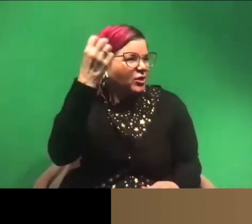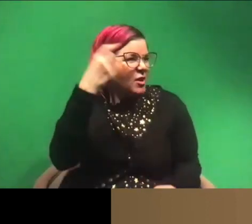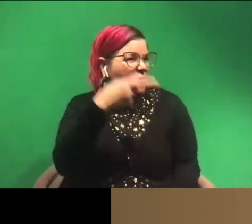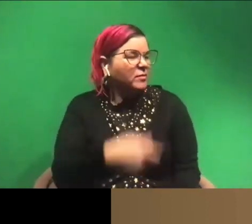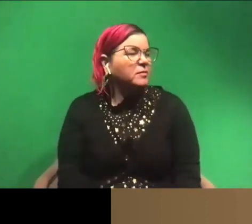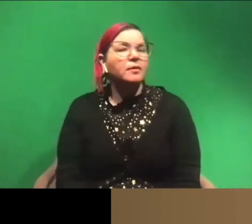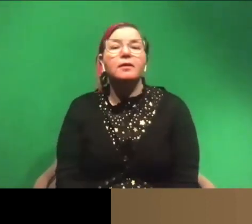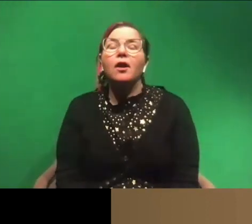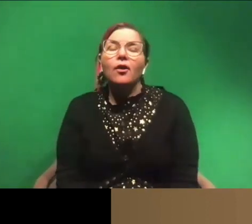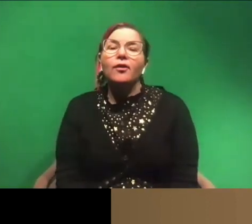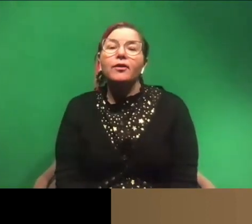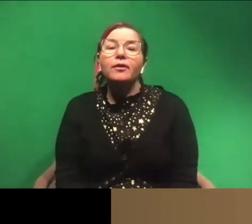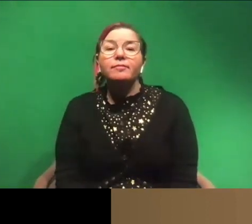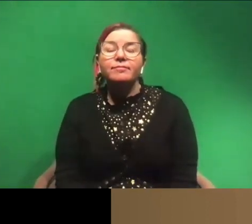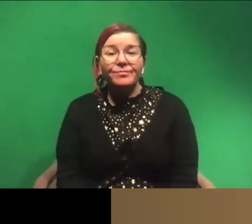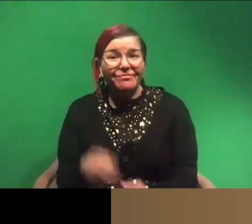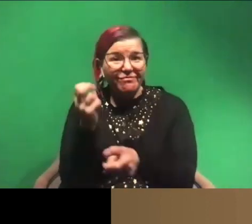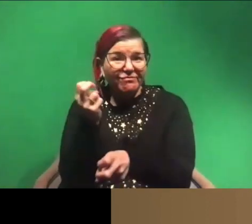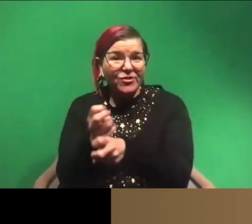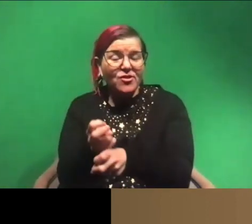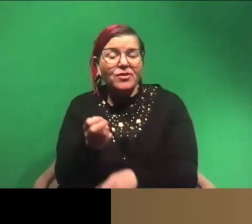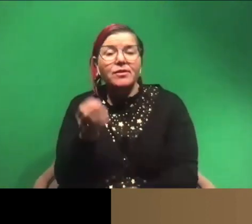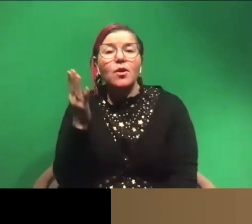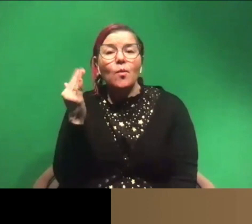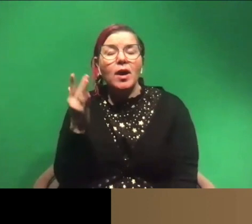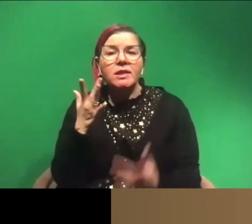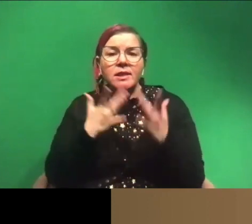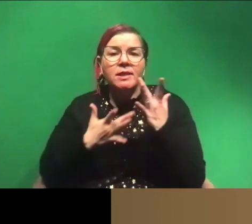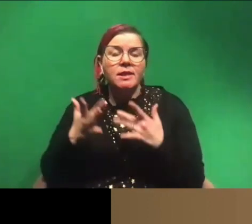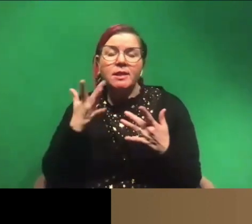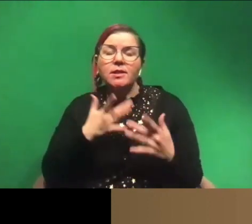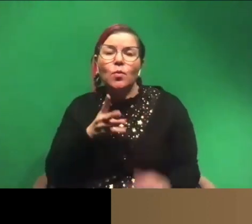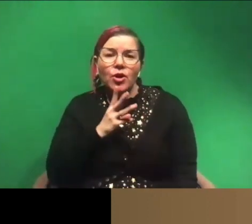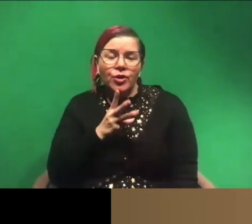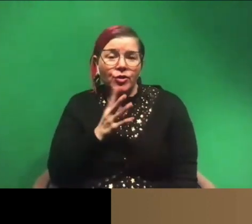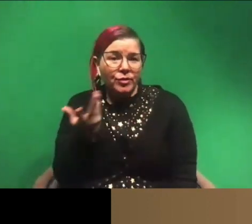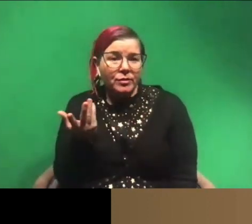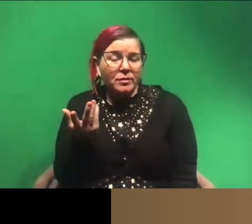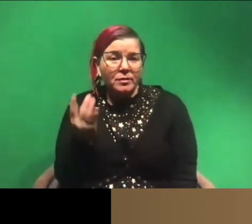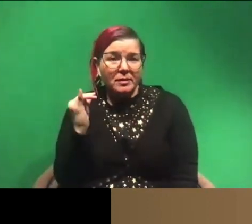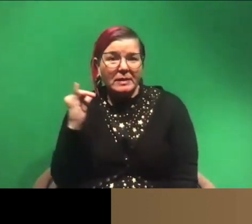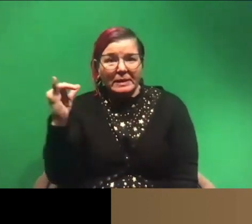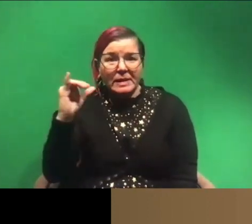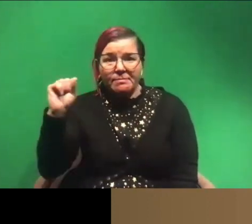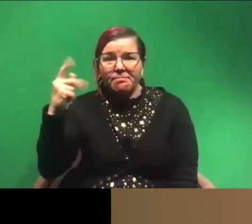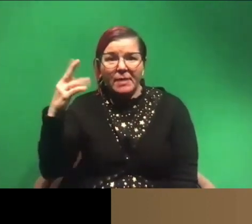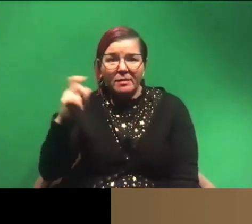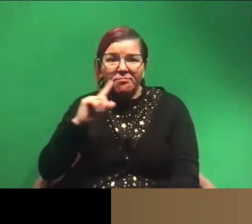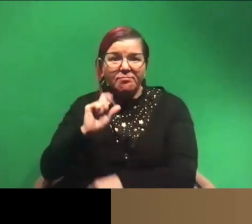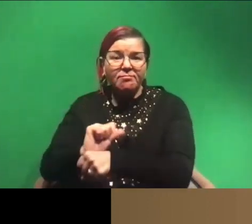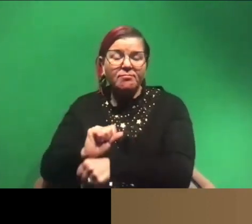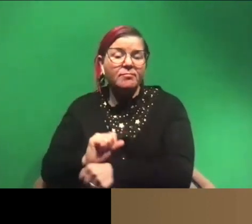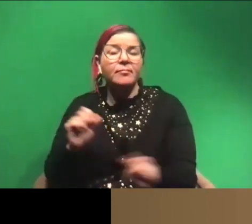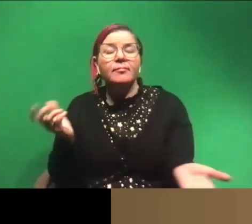Oh, yeah, it was actually a little hard because we were very limited on our water, just like you would be on a real mission.